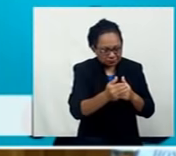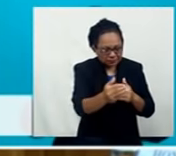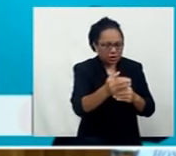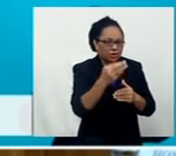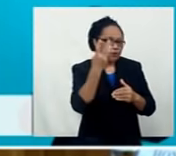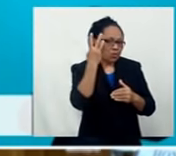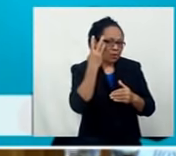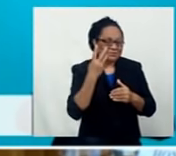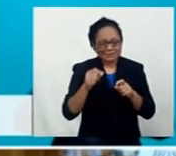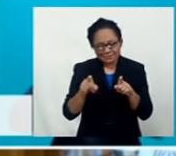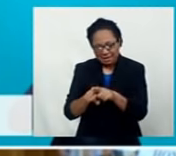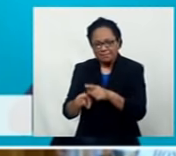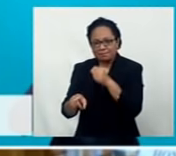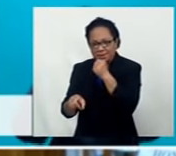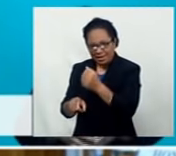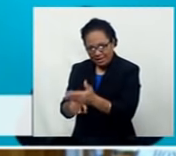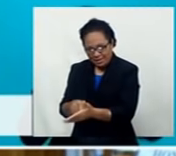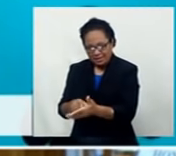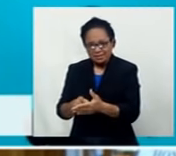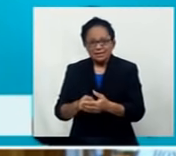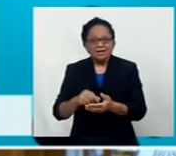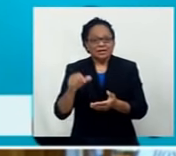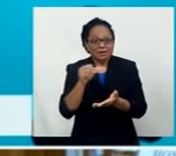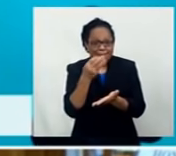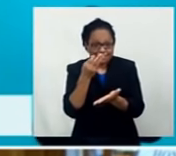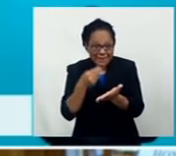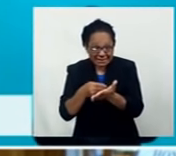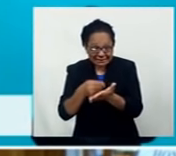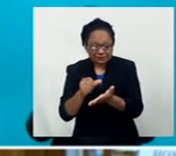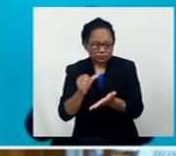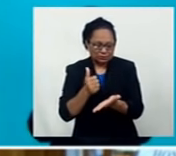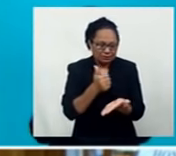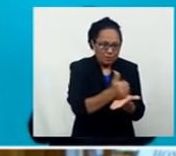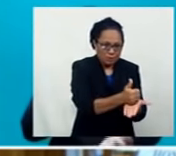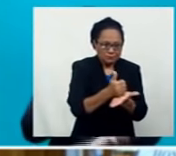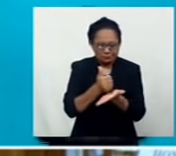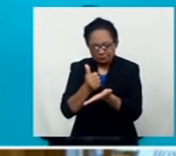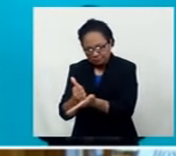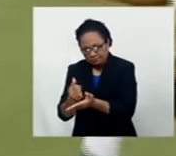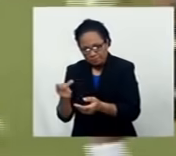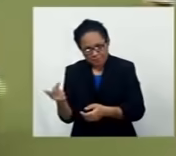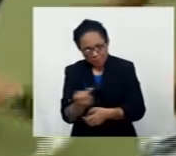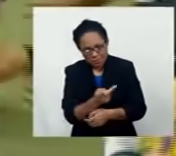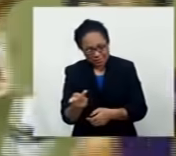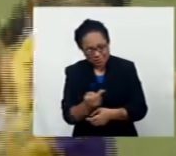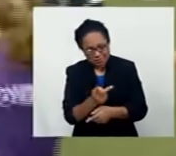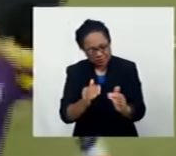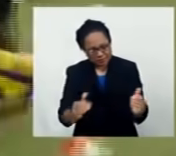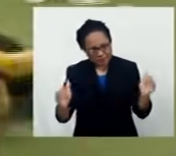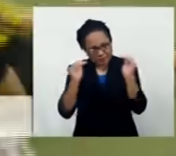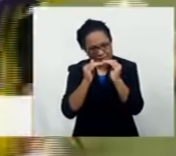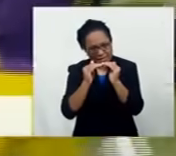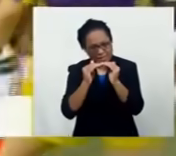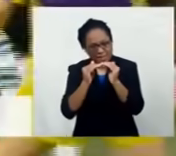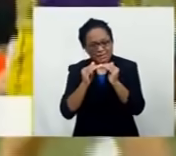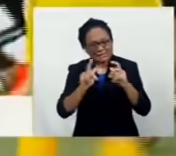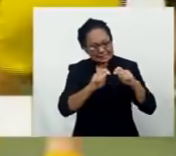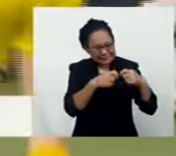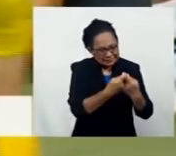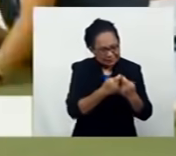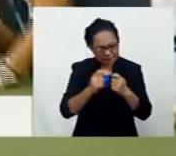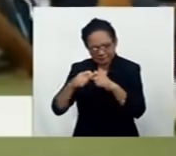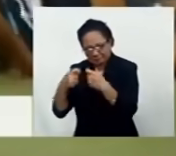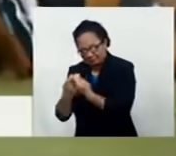and fair distribution of financial support by governing bodies, for players, for their teams, for clubs